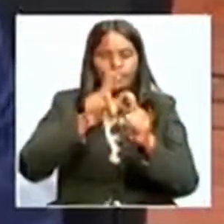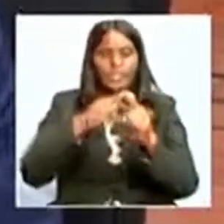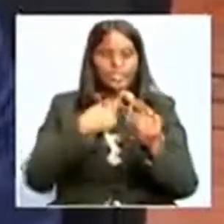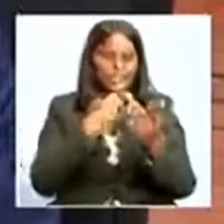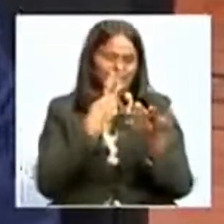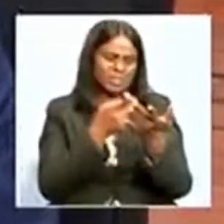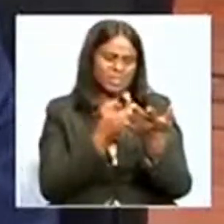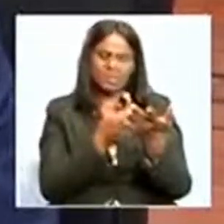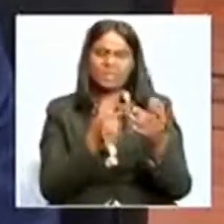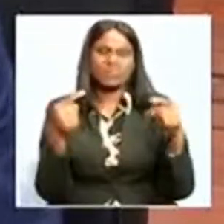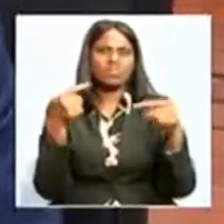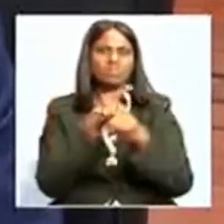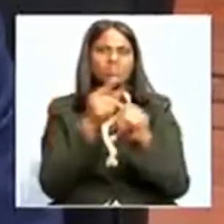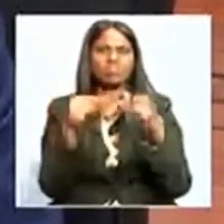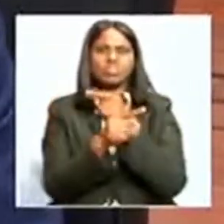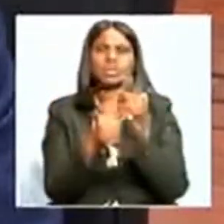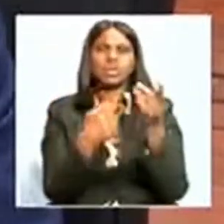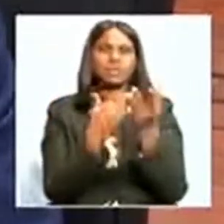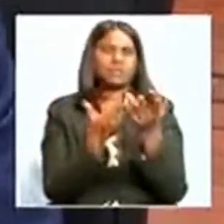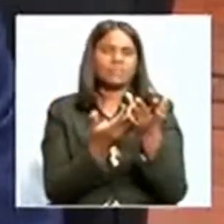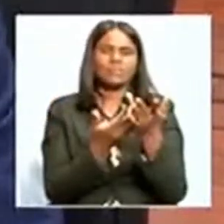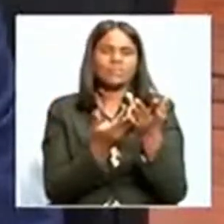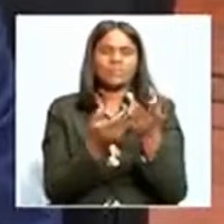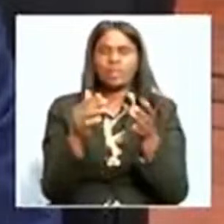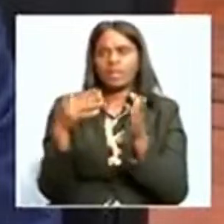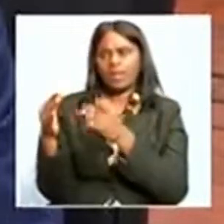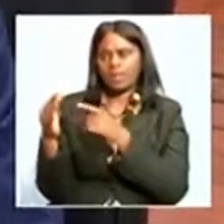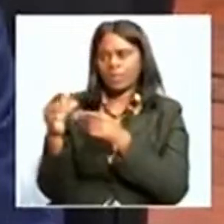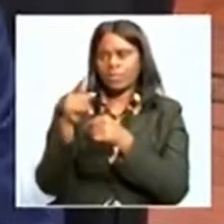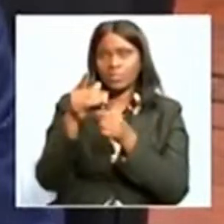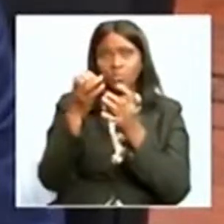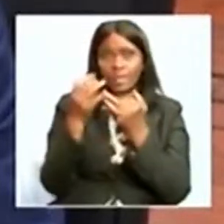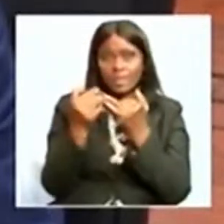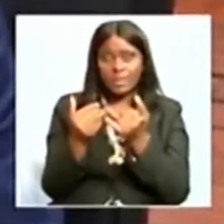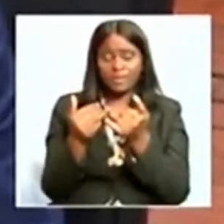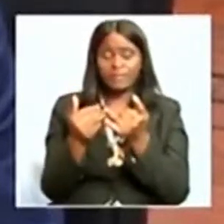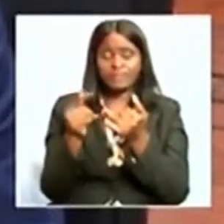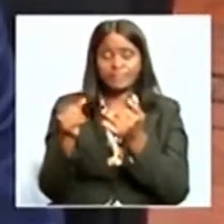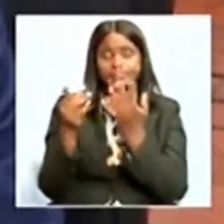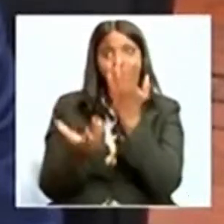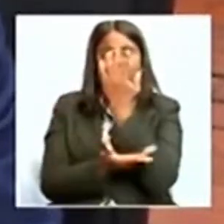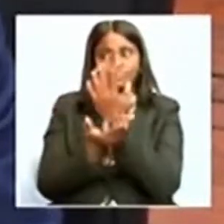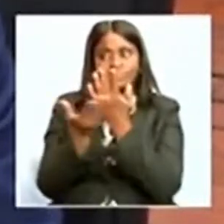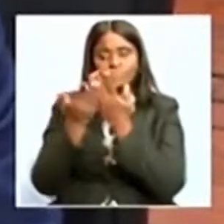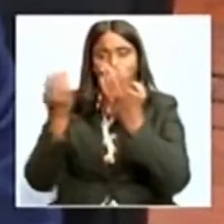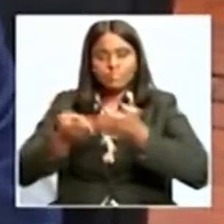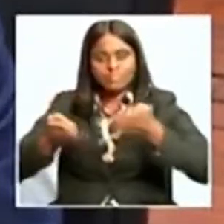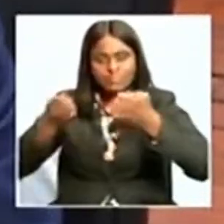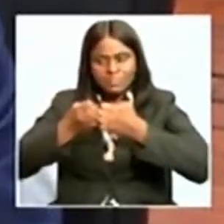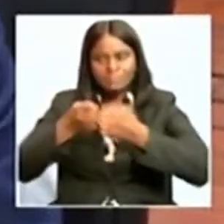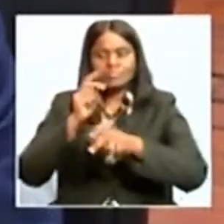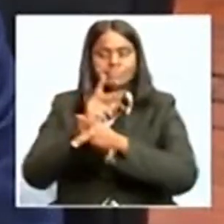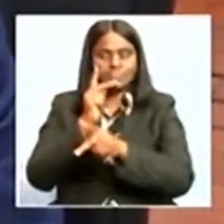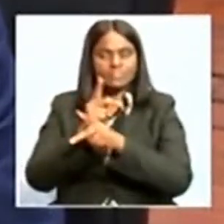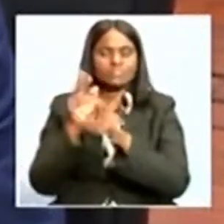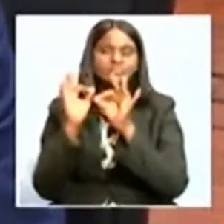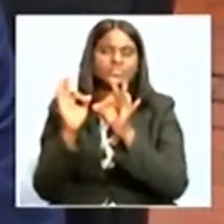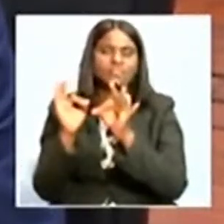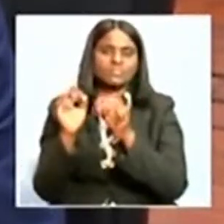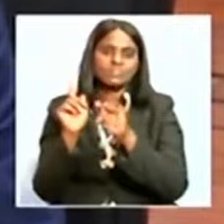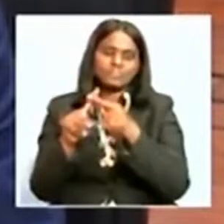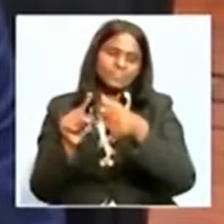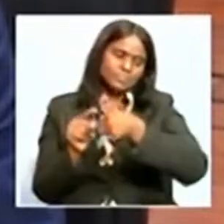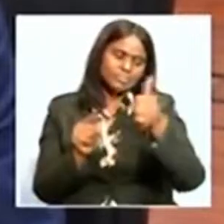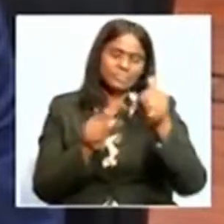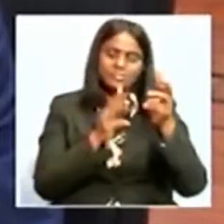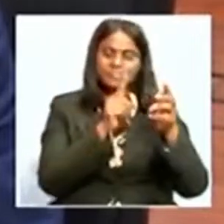see a contradiction. On one hand, you want to enhance environmental sustainability, but on